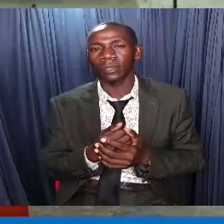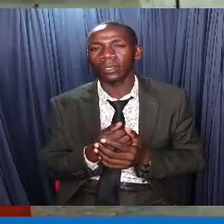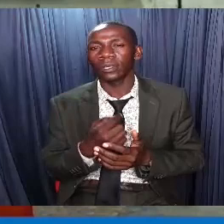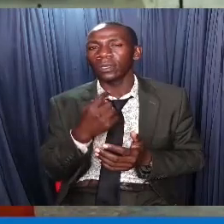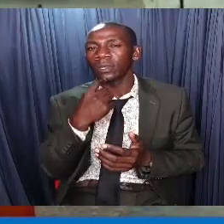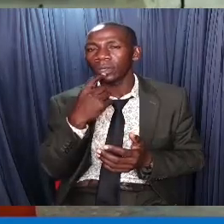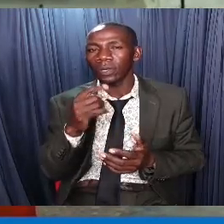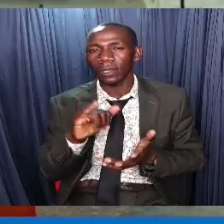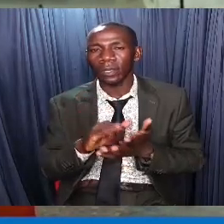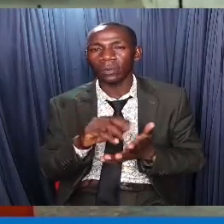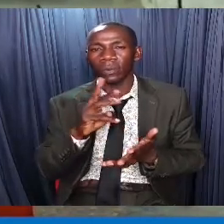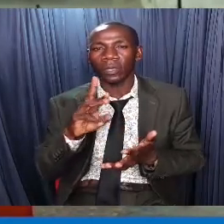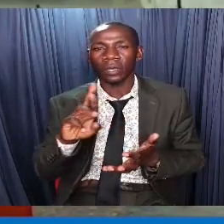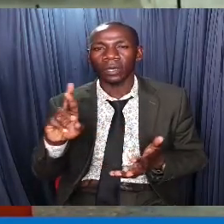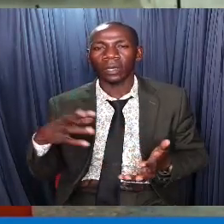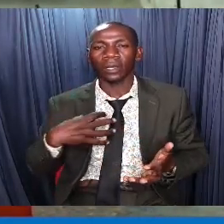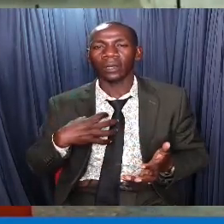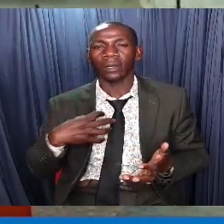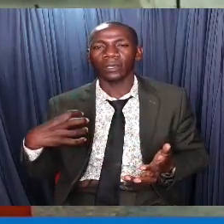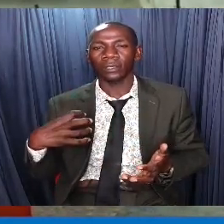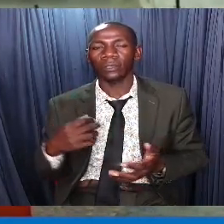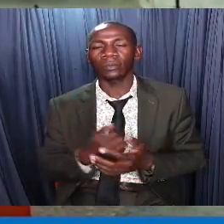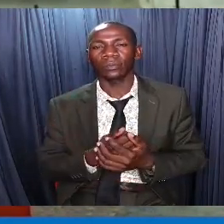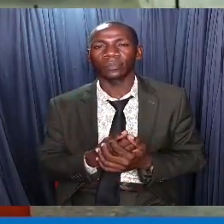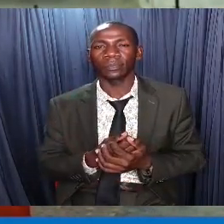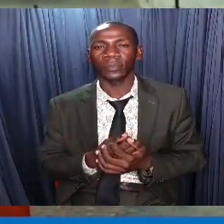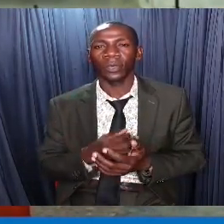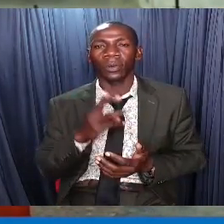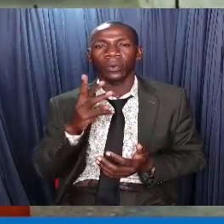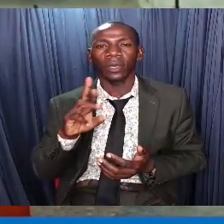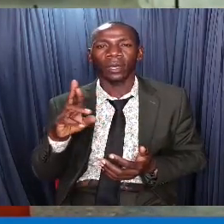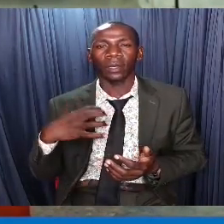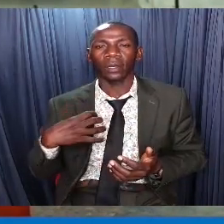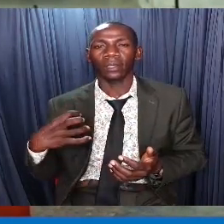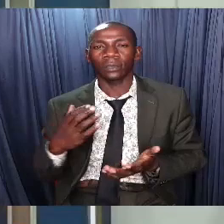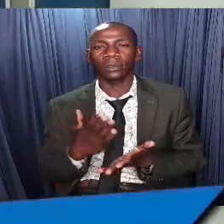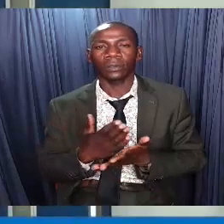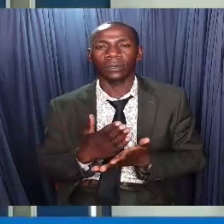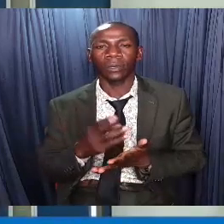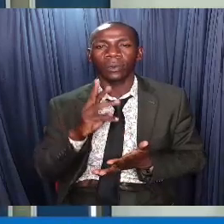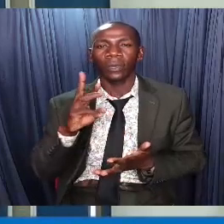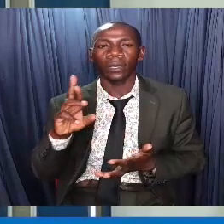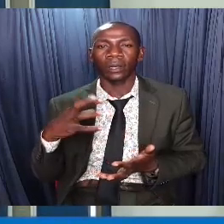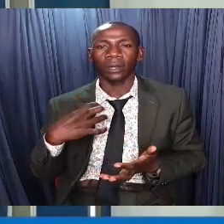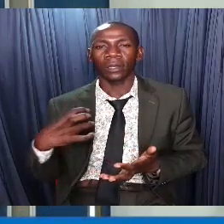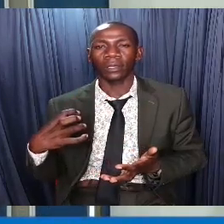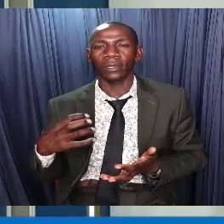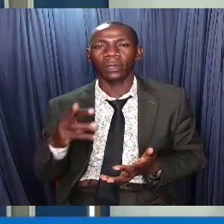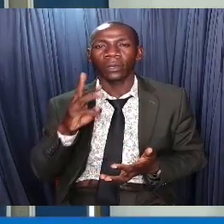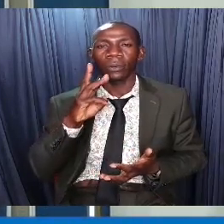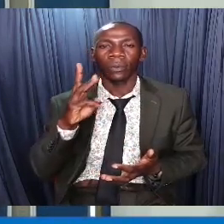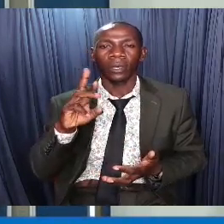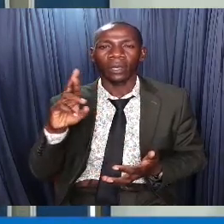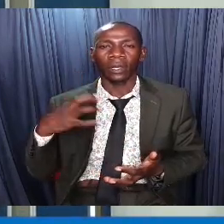Nilikwambia tu matajiri sisi. I told you we are so rich. Matajiri. Extremely rich. Matajiri. Extremely rich. Matajiri